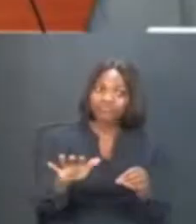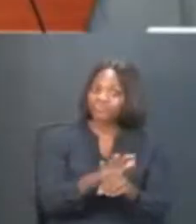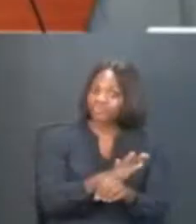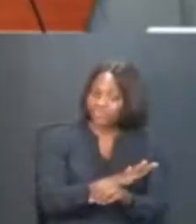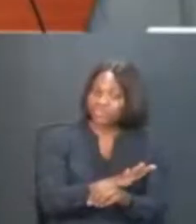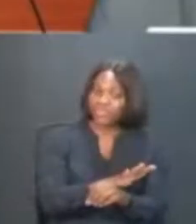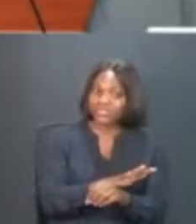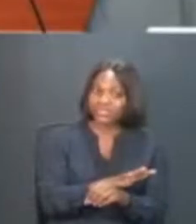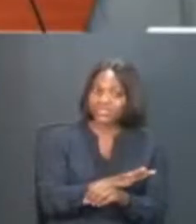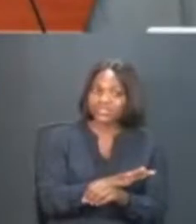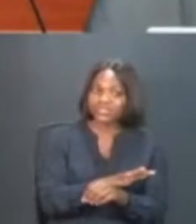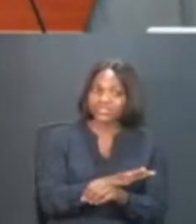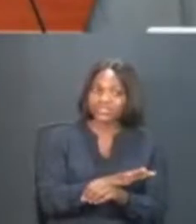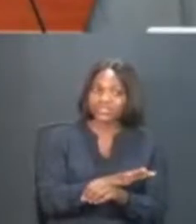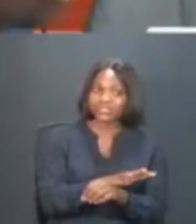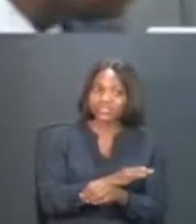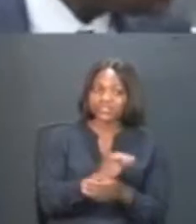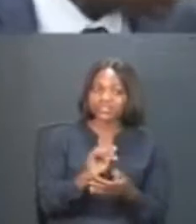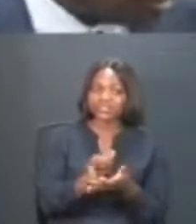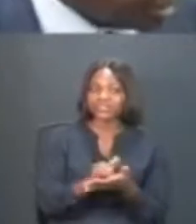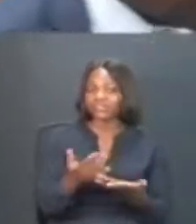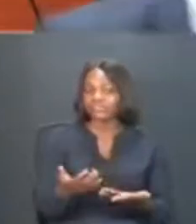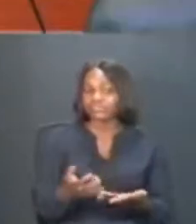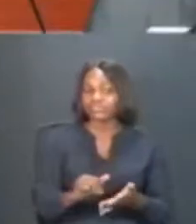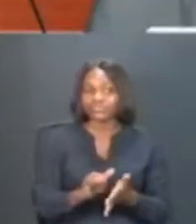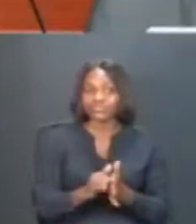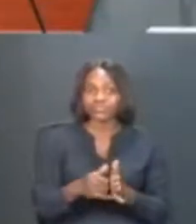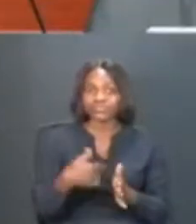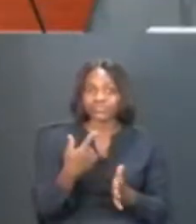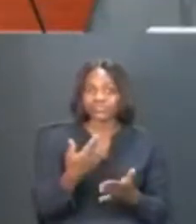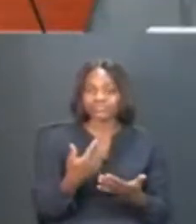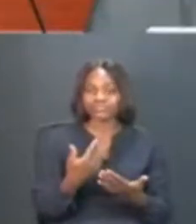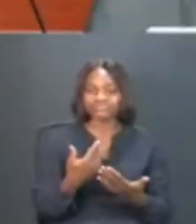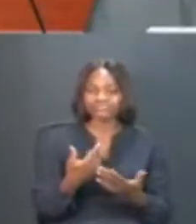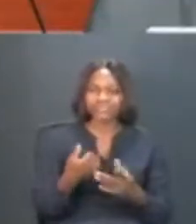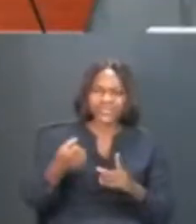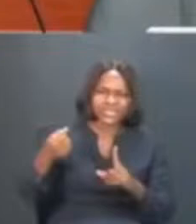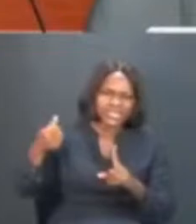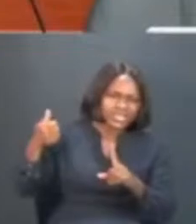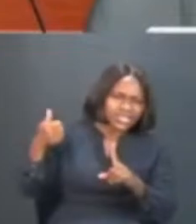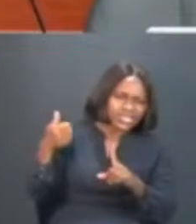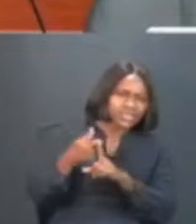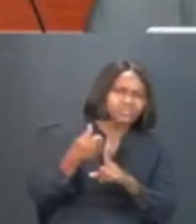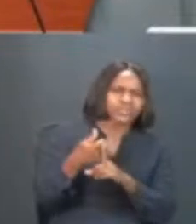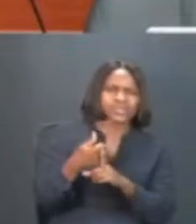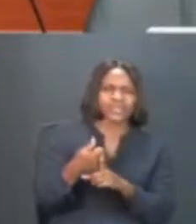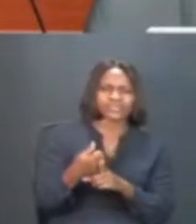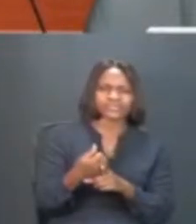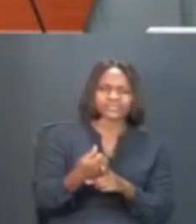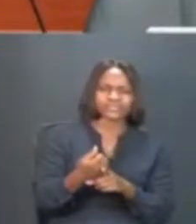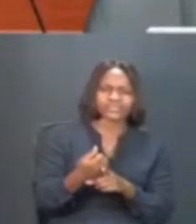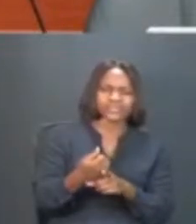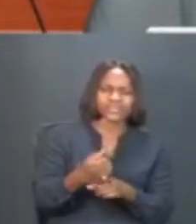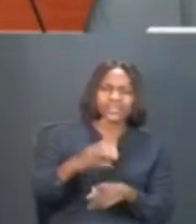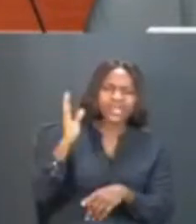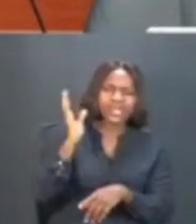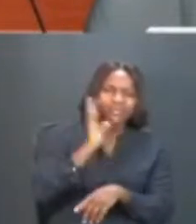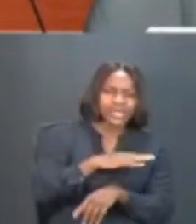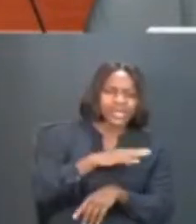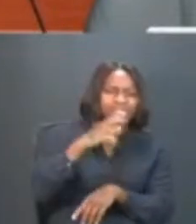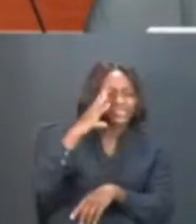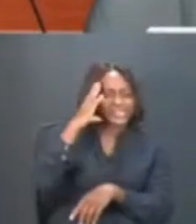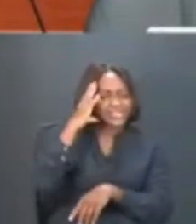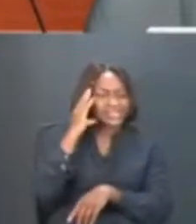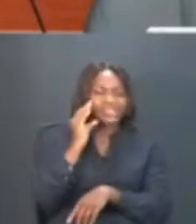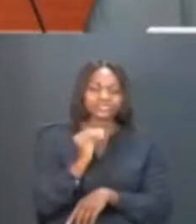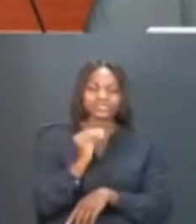us who have had disastrous experiences with this canker should